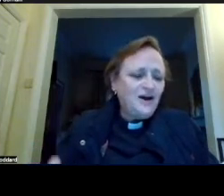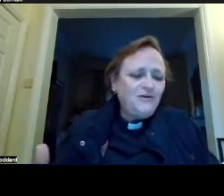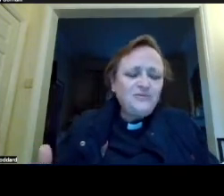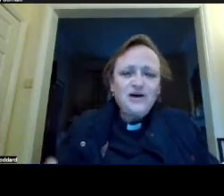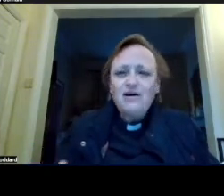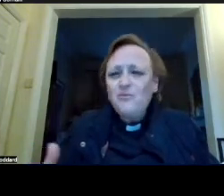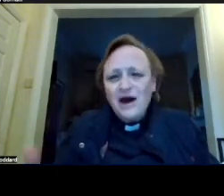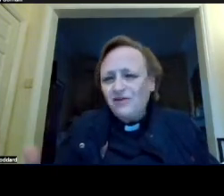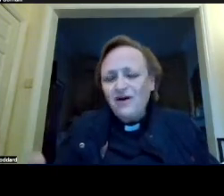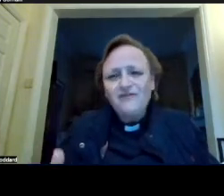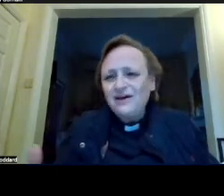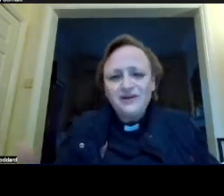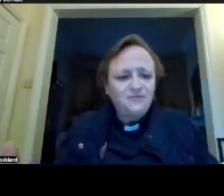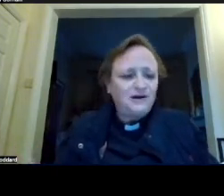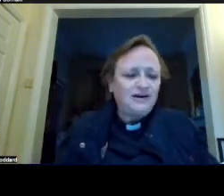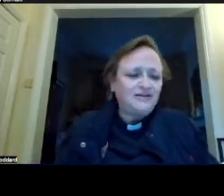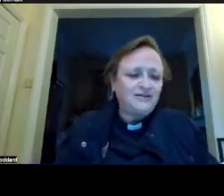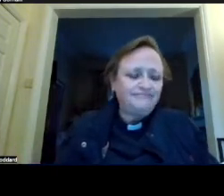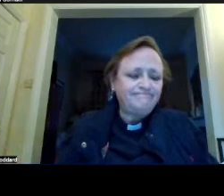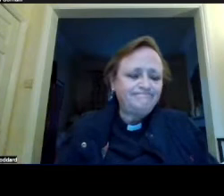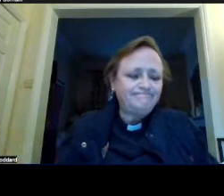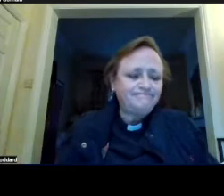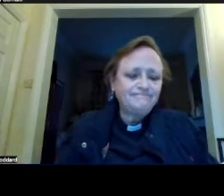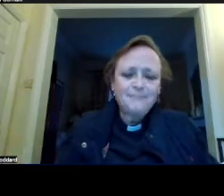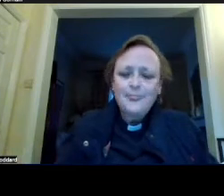who brings with her a wealth of lived experience.